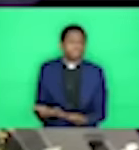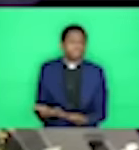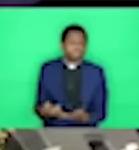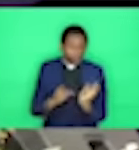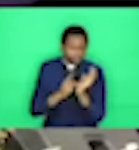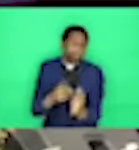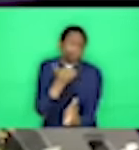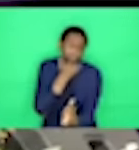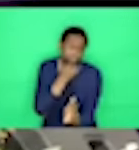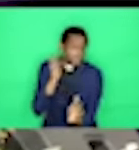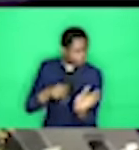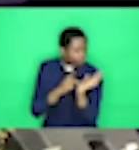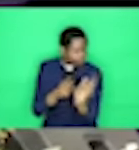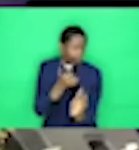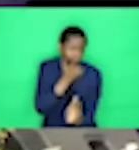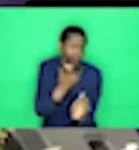wrong.